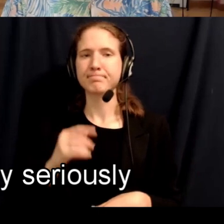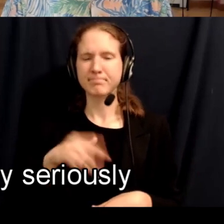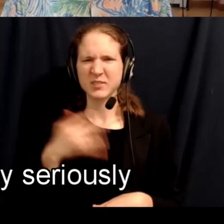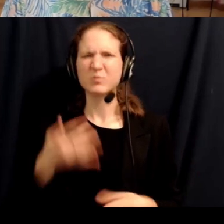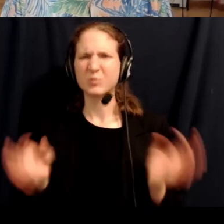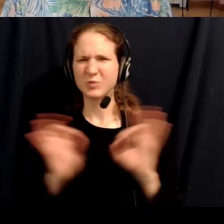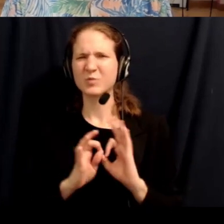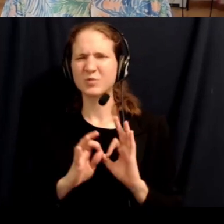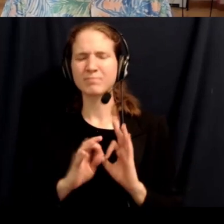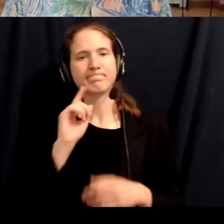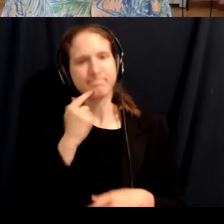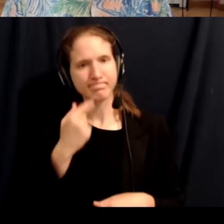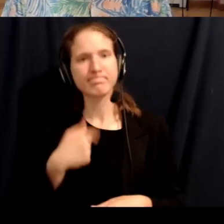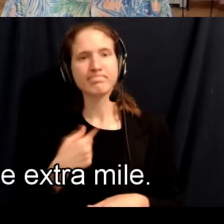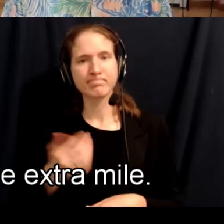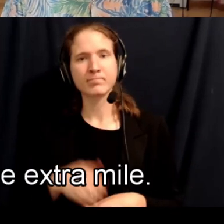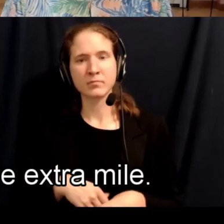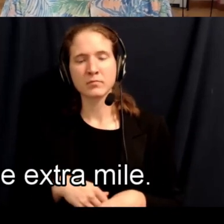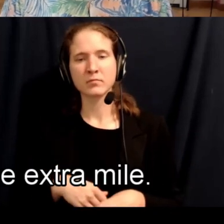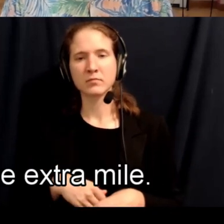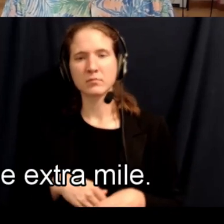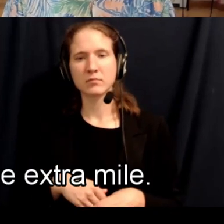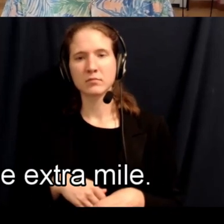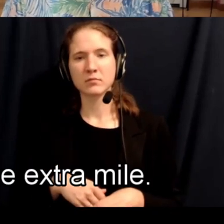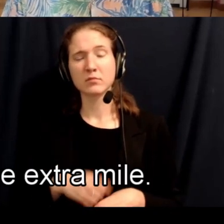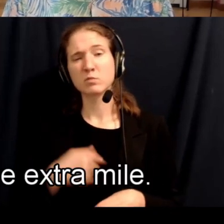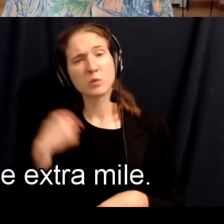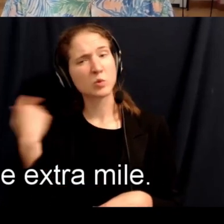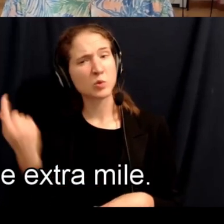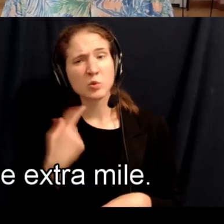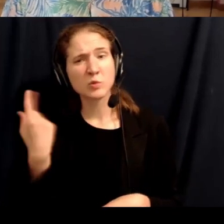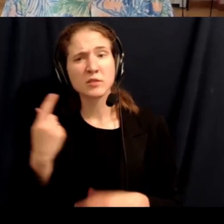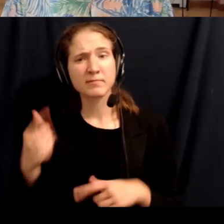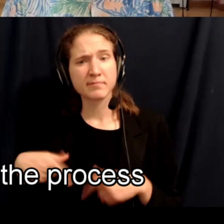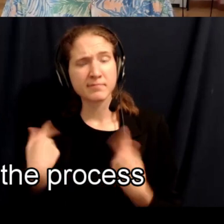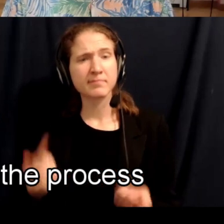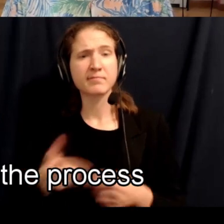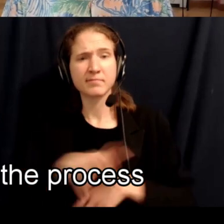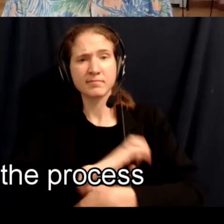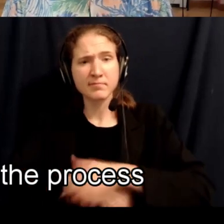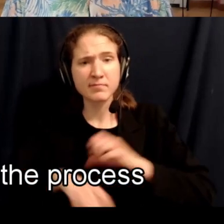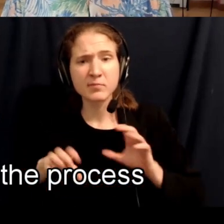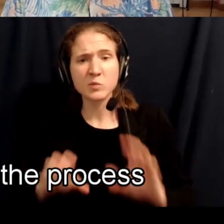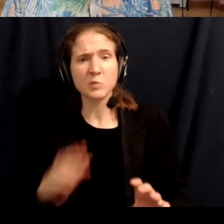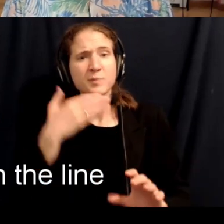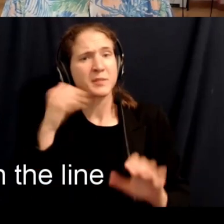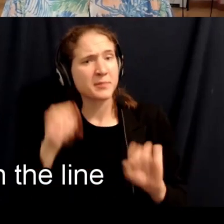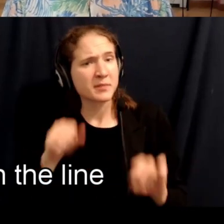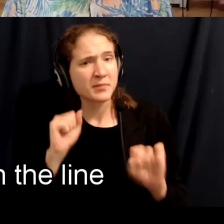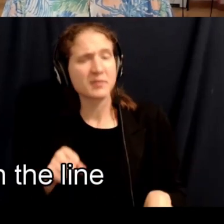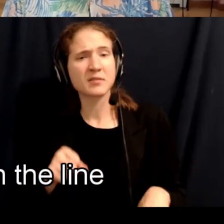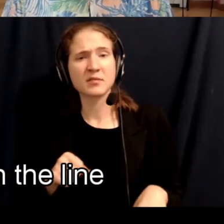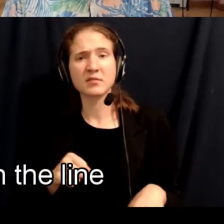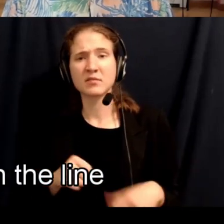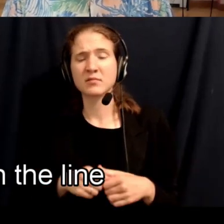very seriously, sure. and I always have taken the extra mile. But I learned that through the process of